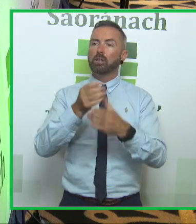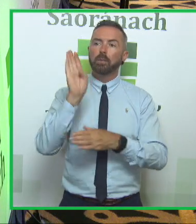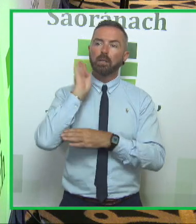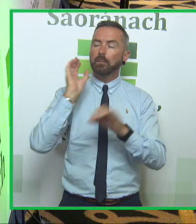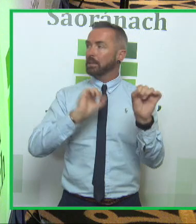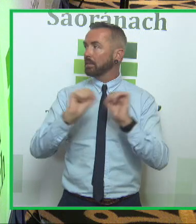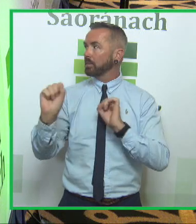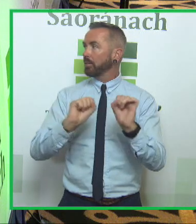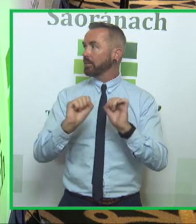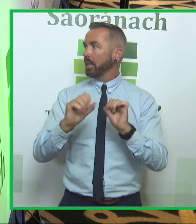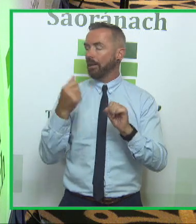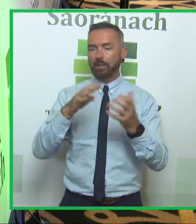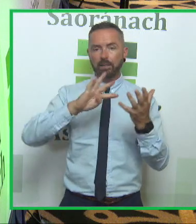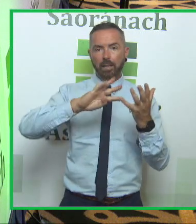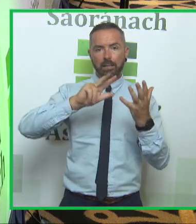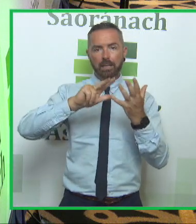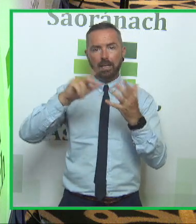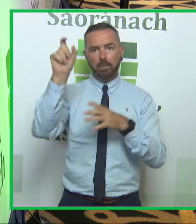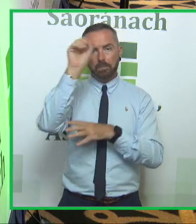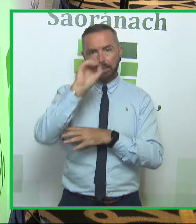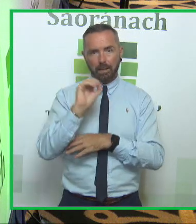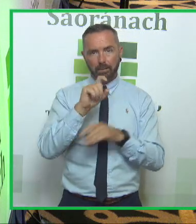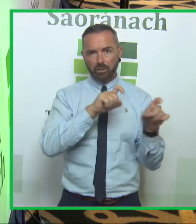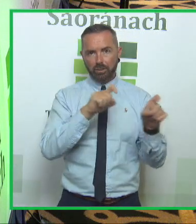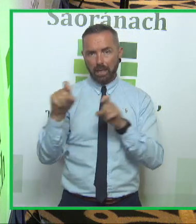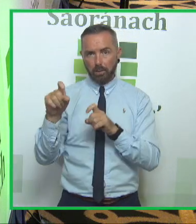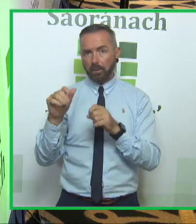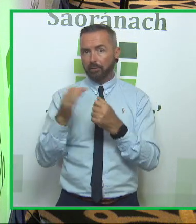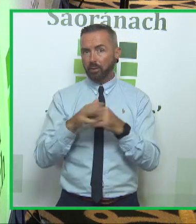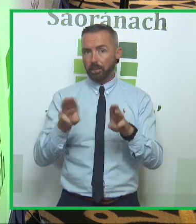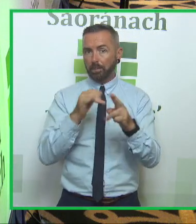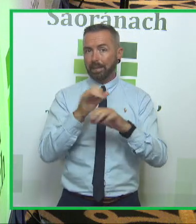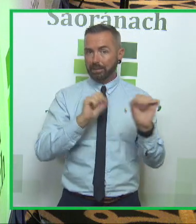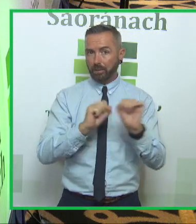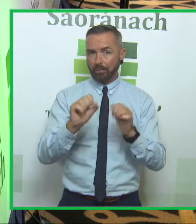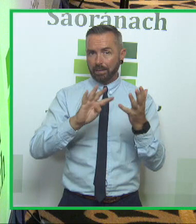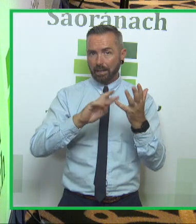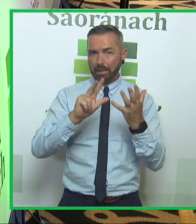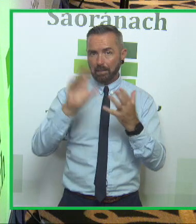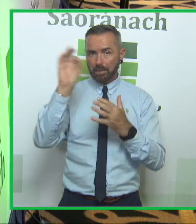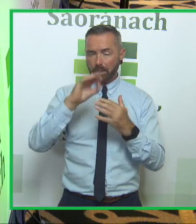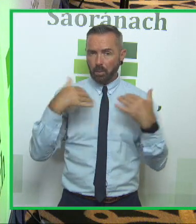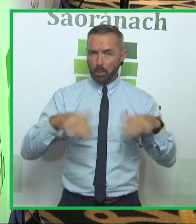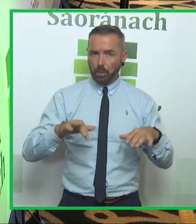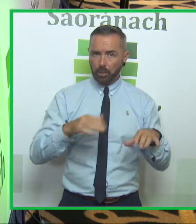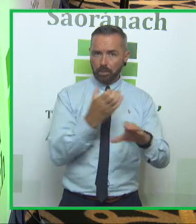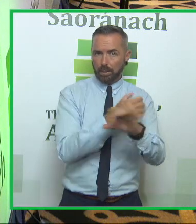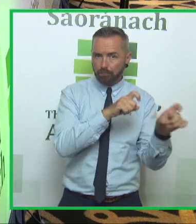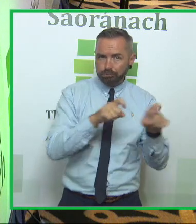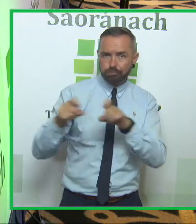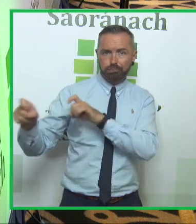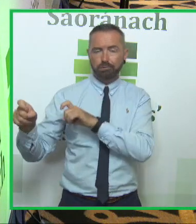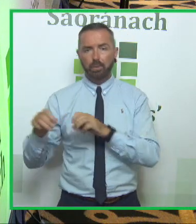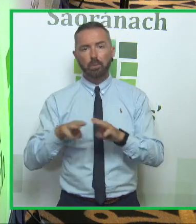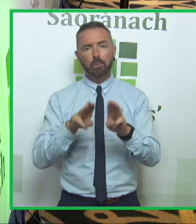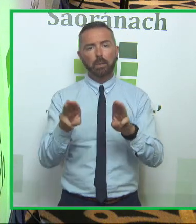housing services, we've got a 98% sustainment rate for people in our services. So that's a very high rate of stability and people